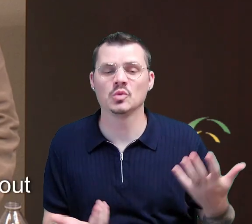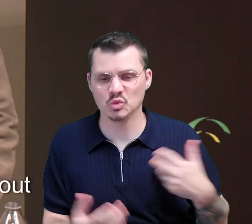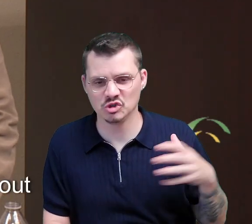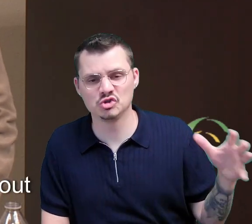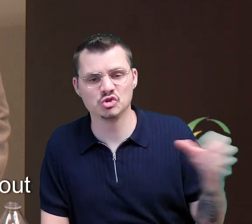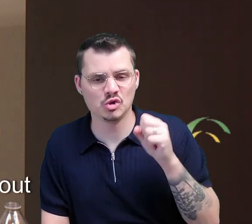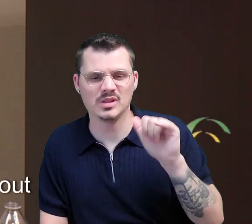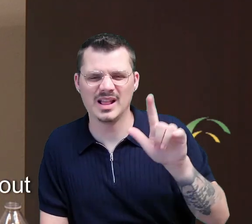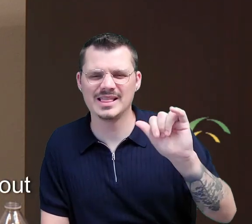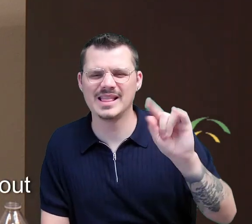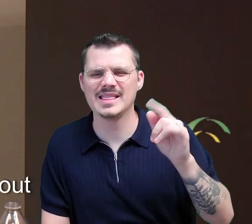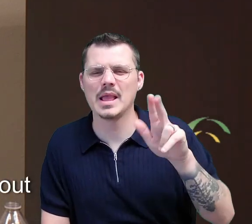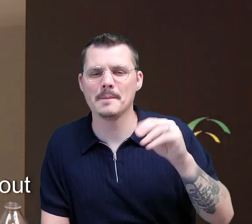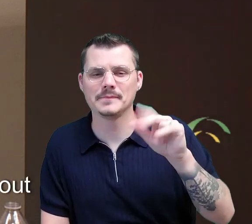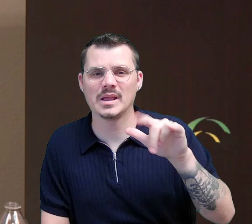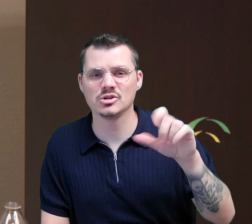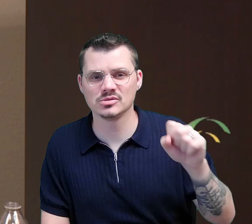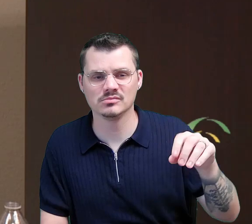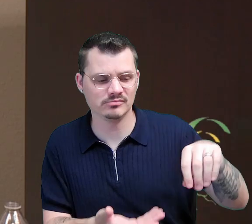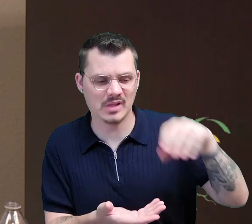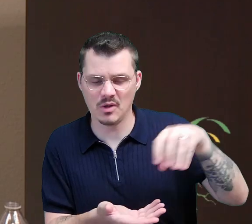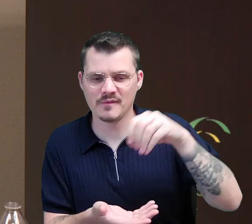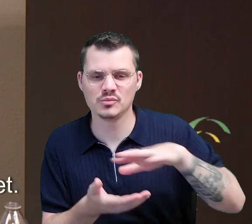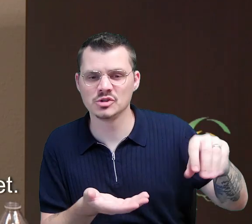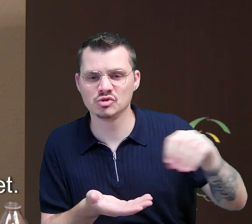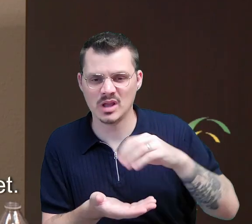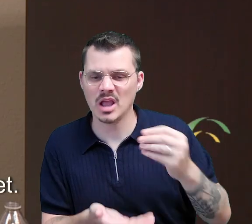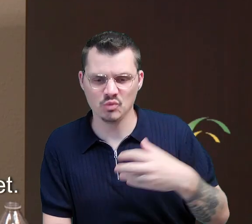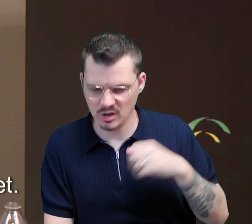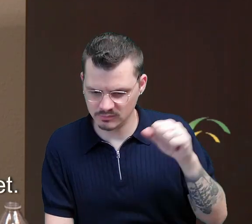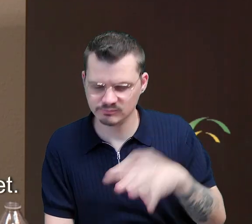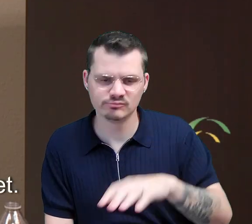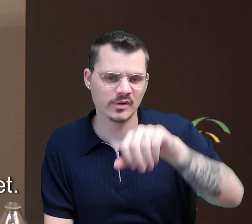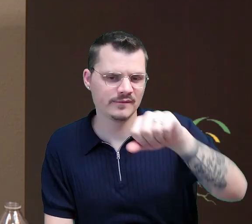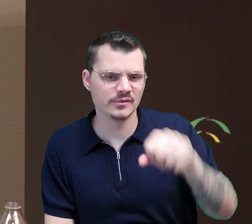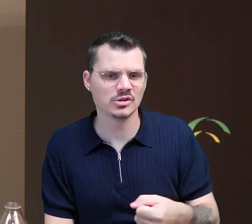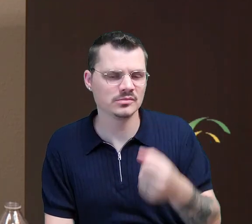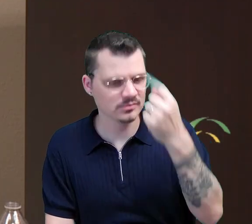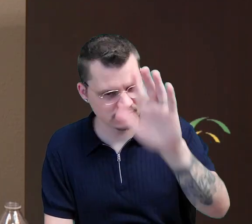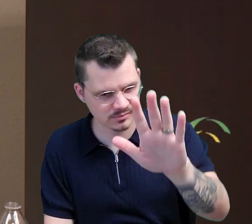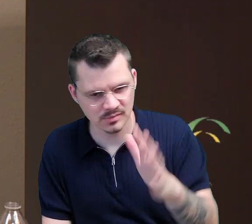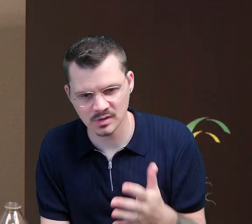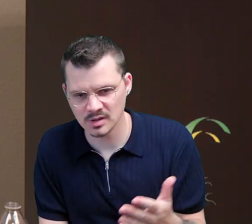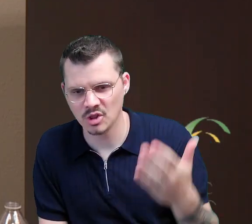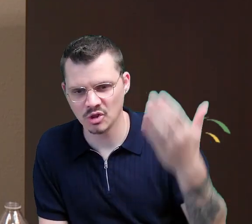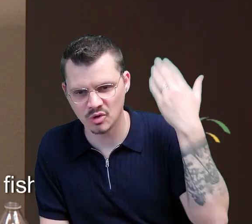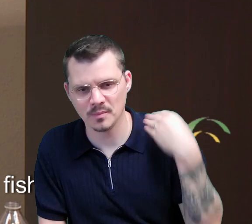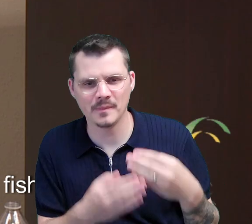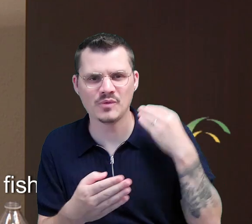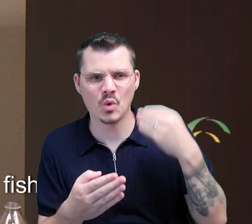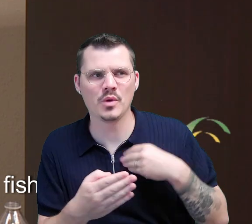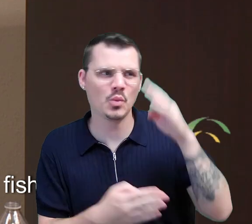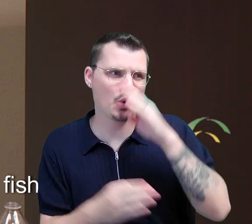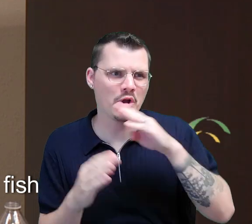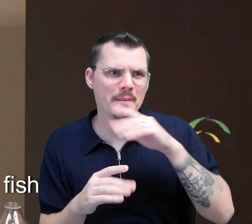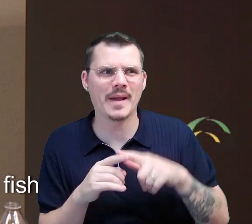So we took the pills, the lithium pills, out of his trays, and we flushed them down the toilet. Now, this was many years ago, before we